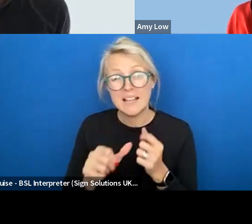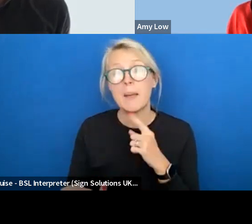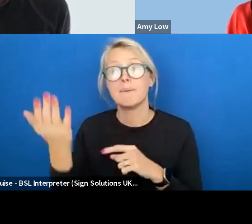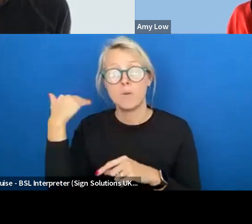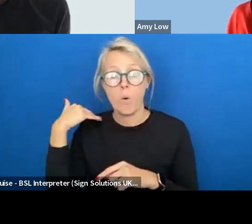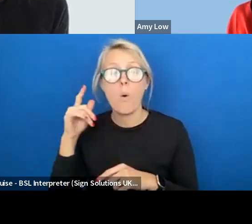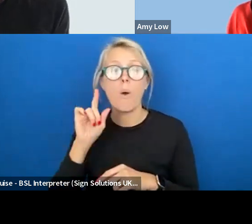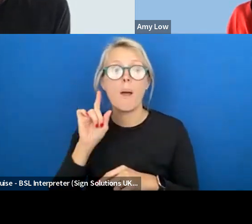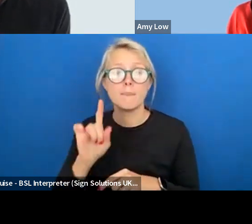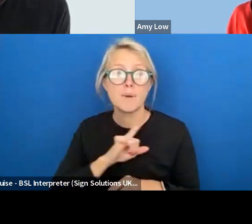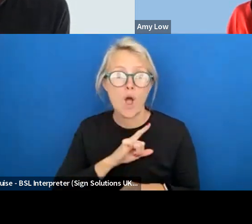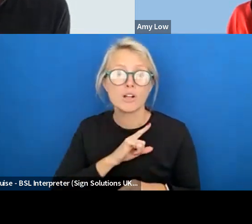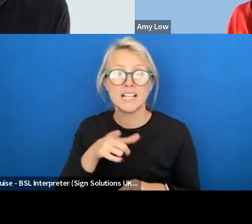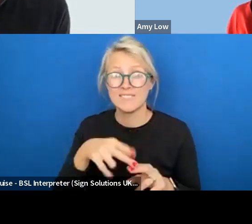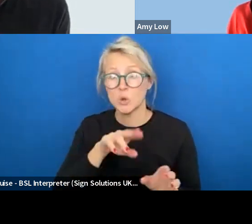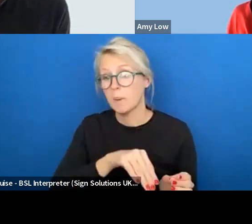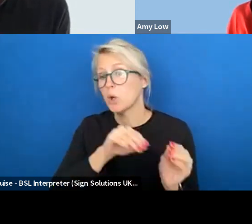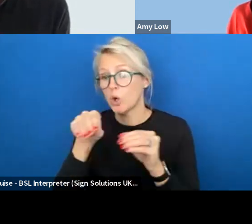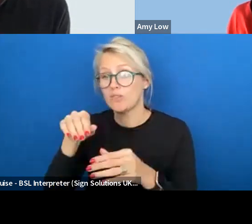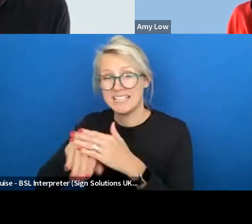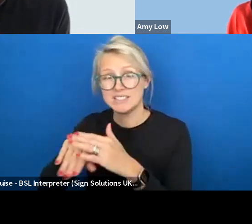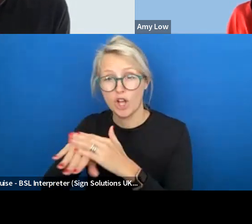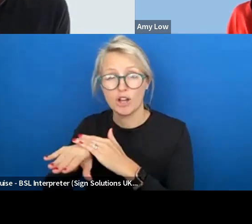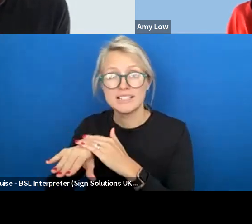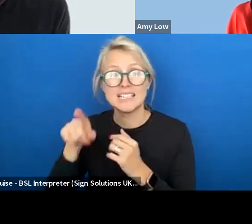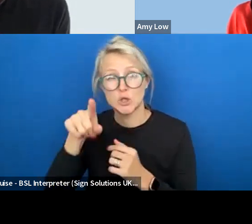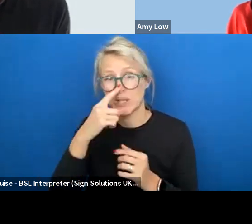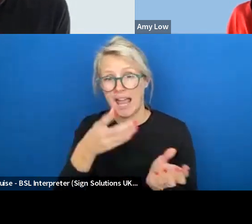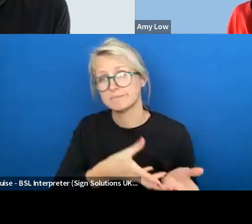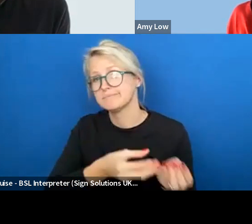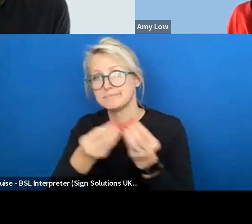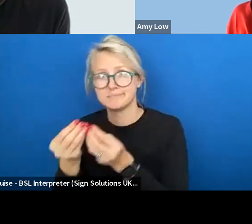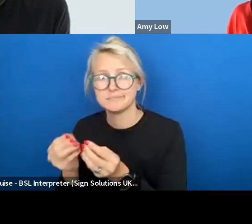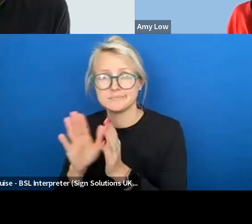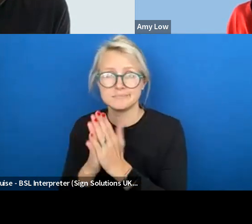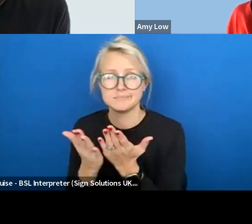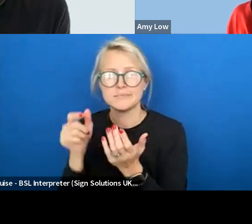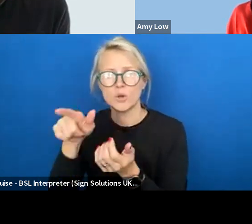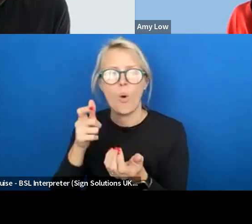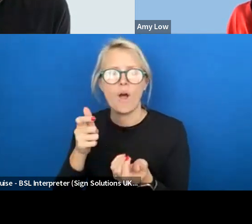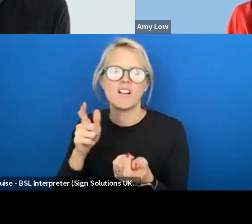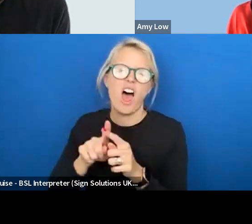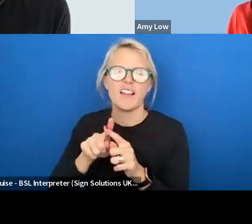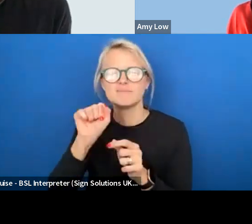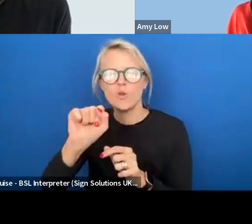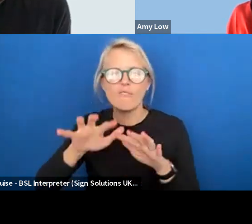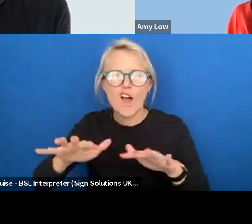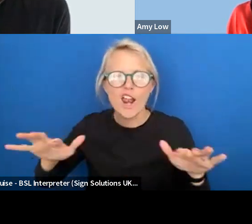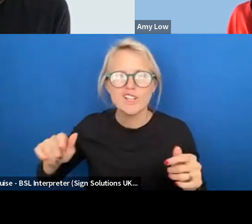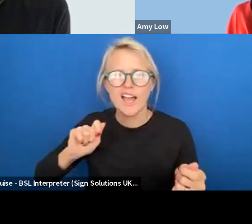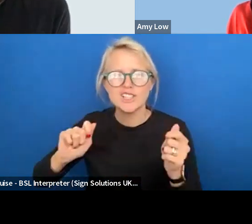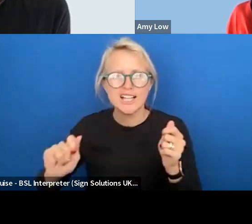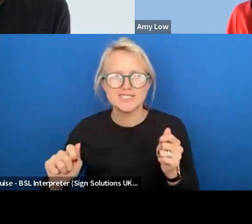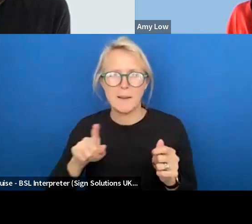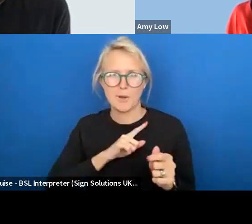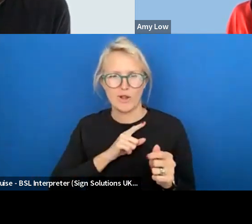before, because if you move internally, you can take your adjusted furniture, for example, which before you couldn't because it was